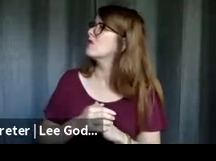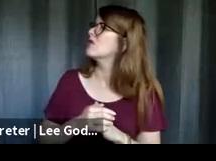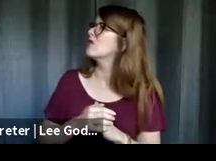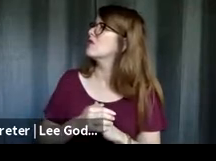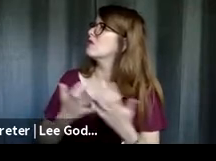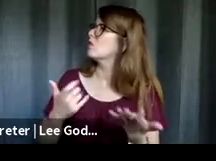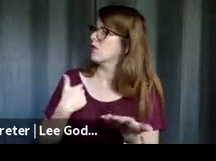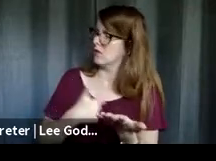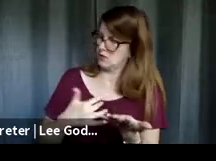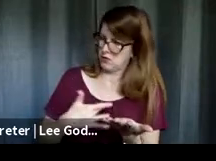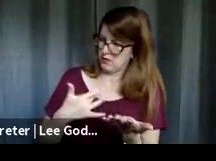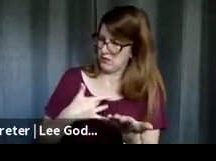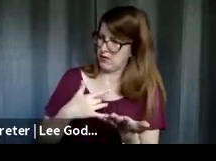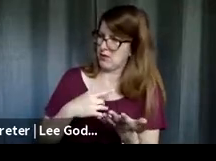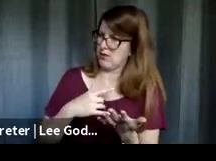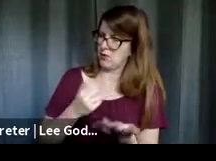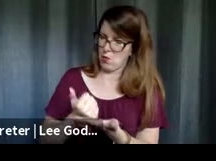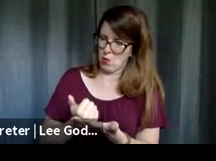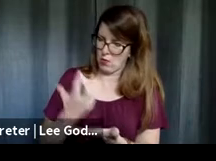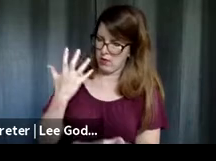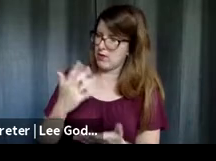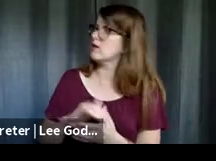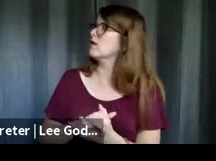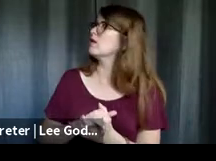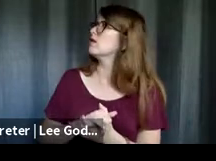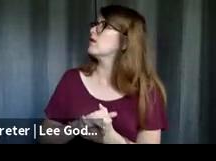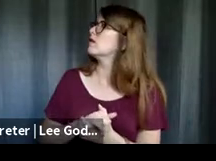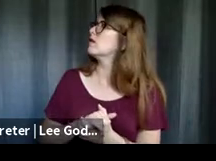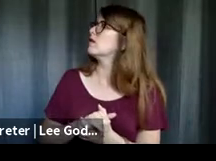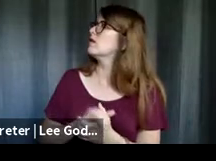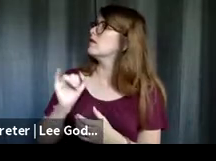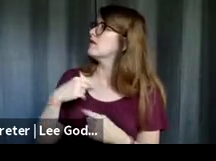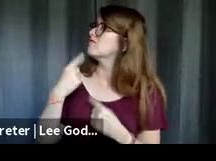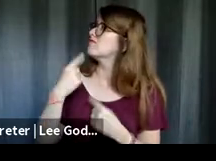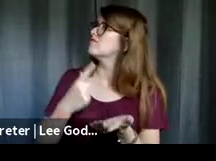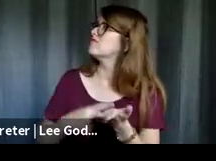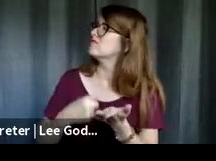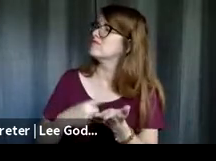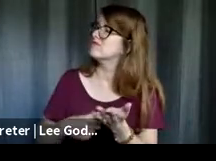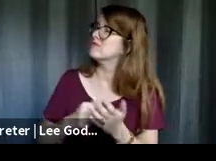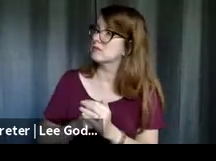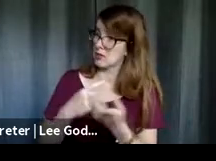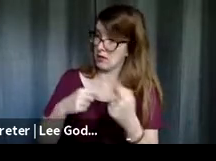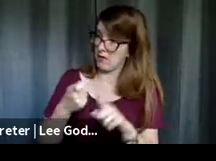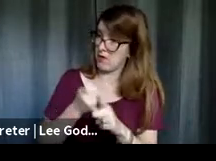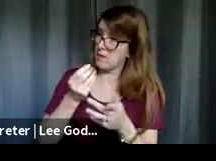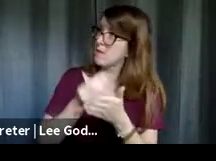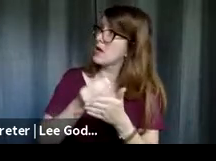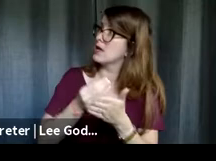You want us to feel truly wealthy in every way, as we've been talking about. And that doesn't just come from money. It